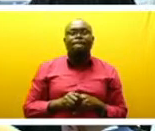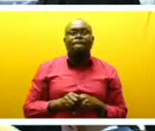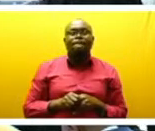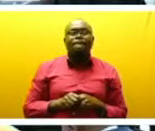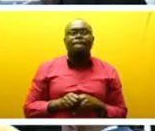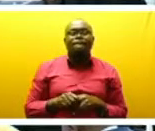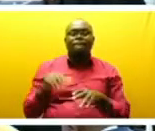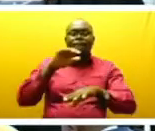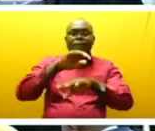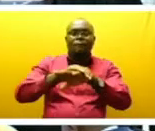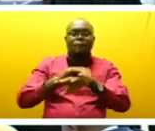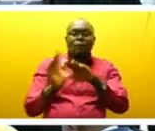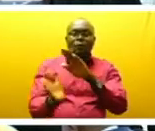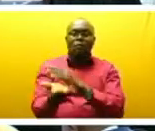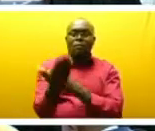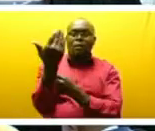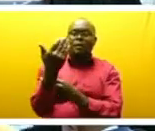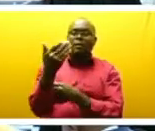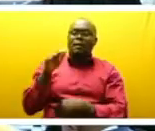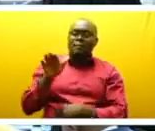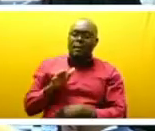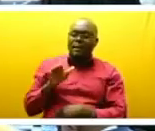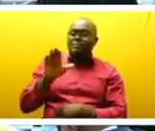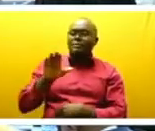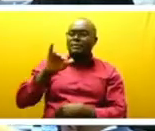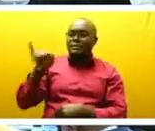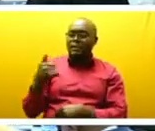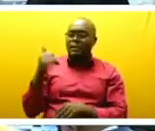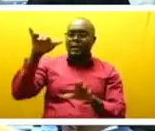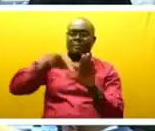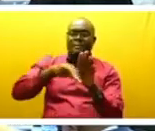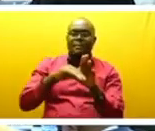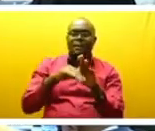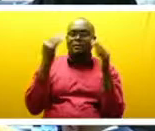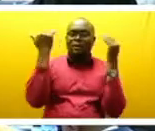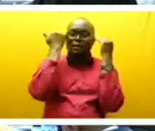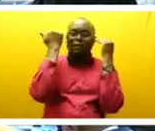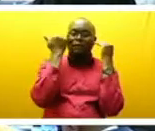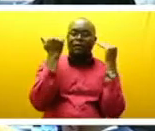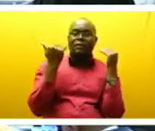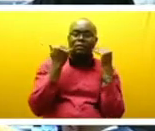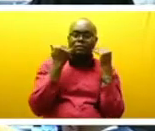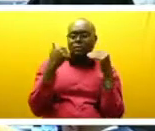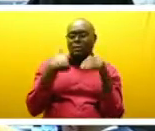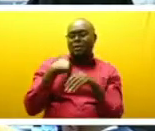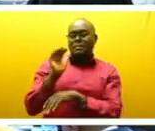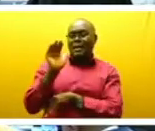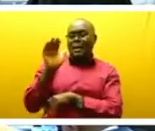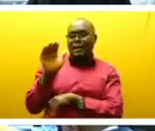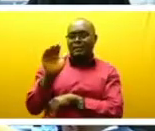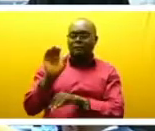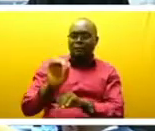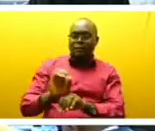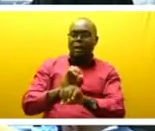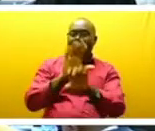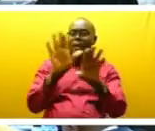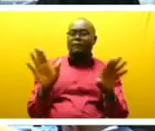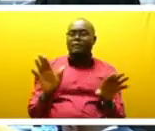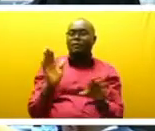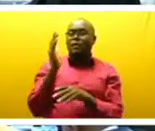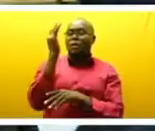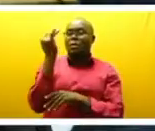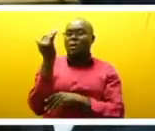Good morning, Madam Chief Justice and members of the court. I seek a little clarification